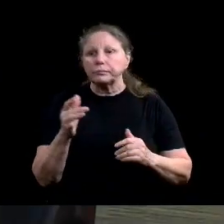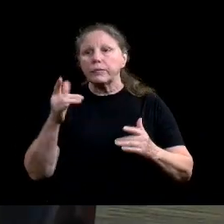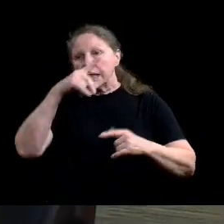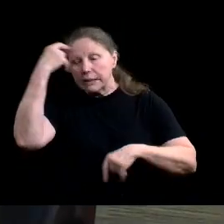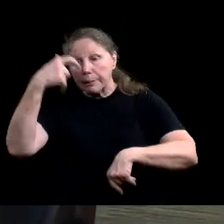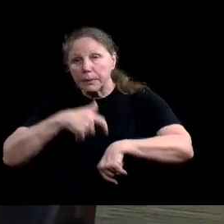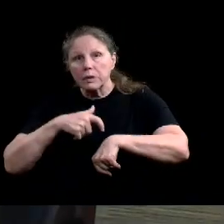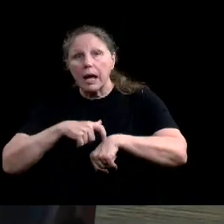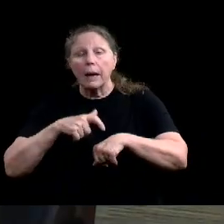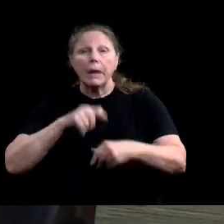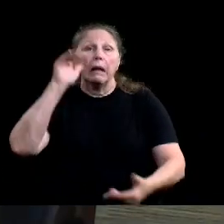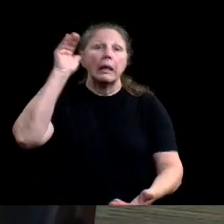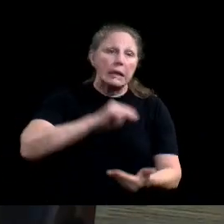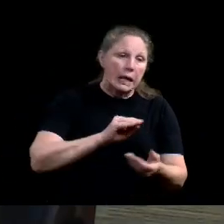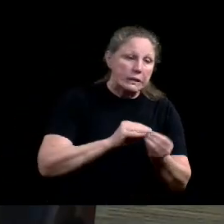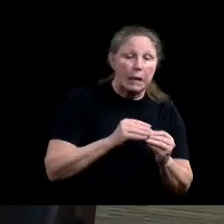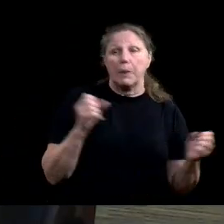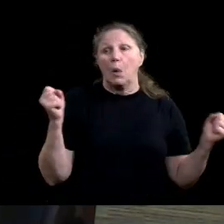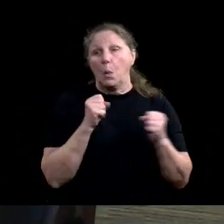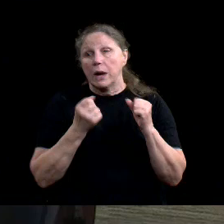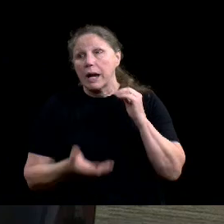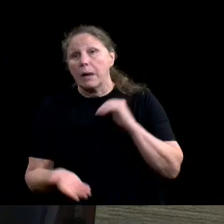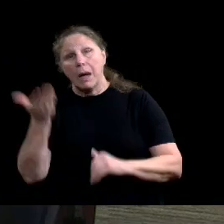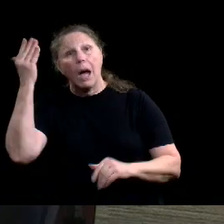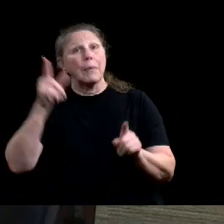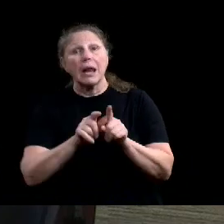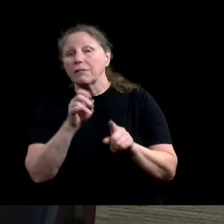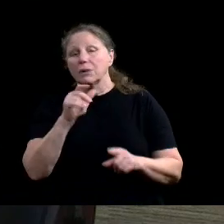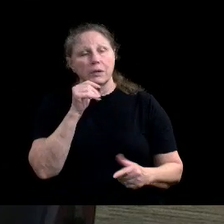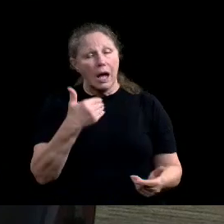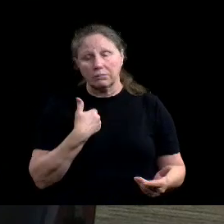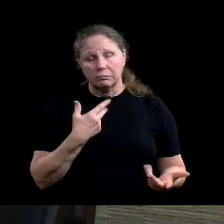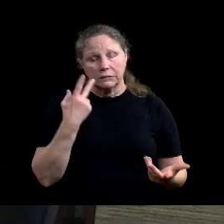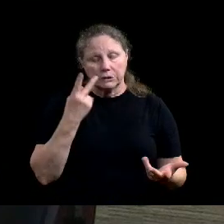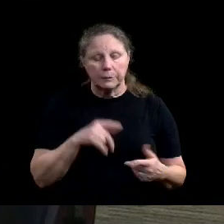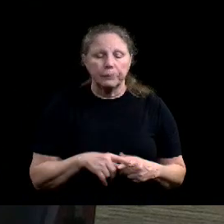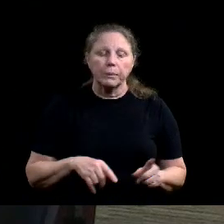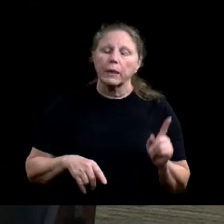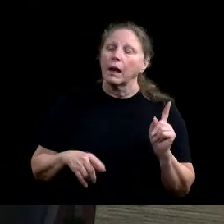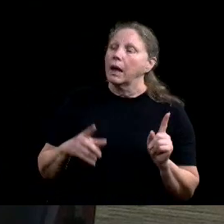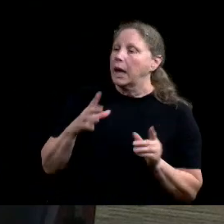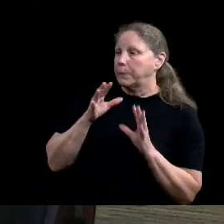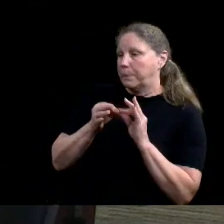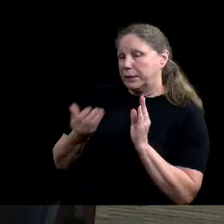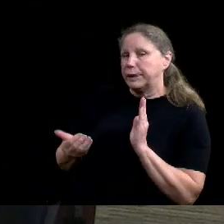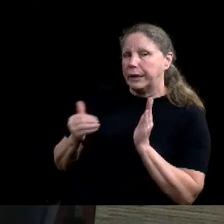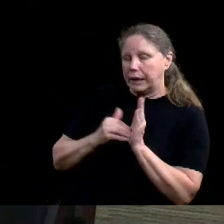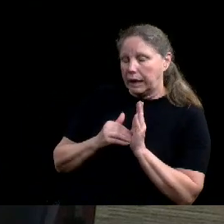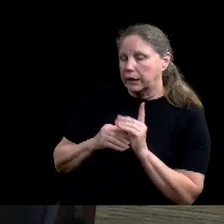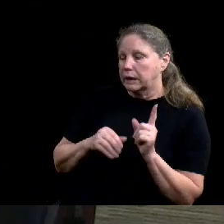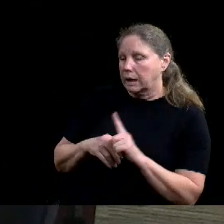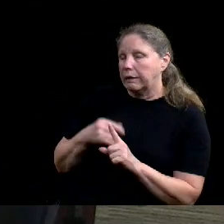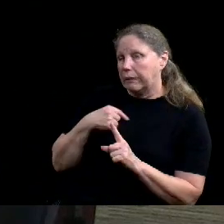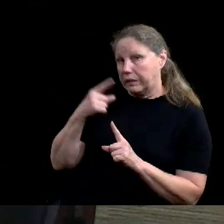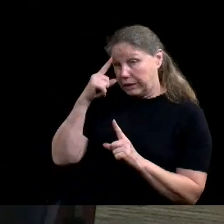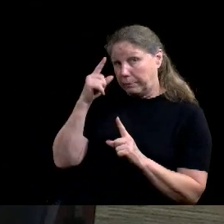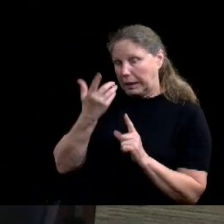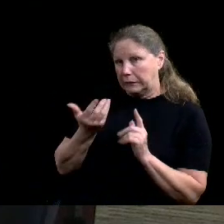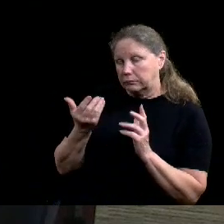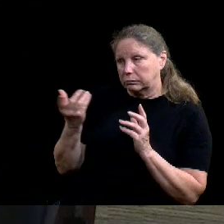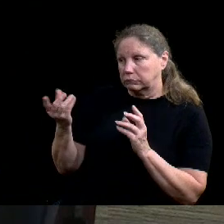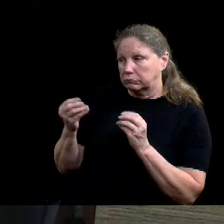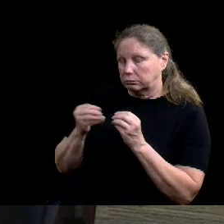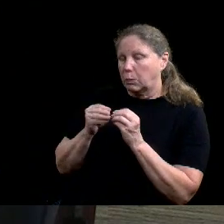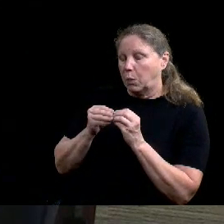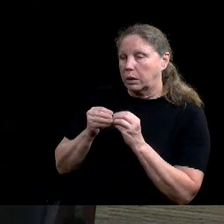answered this one before, I know, on other occasions, but I'm going to repeat it because I think it might need a little more detailed explanation. Who specifically is the